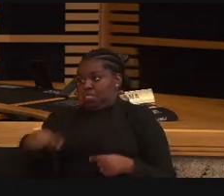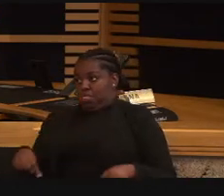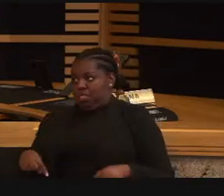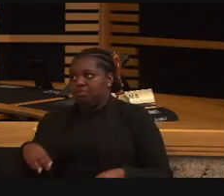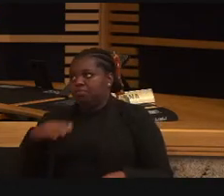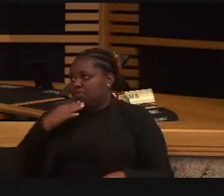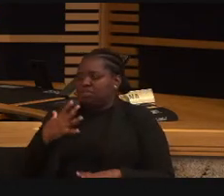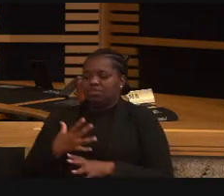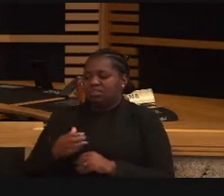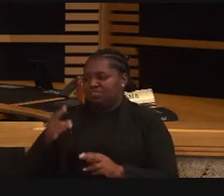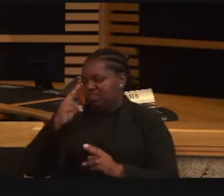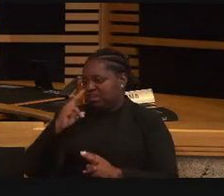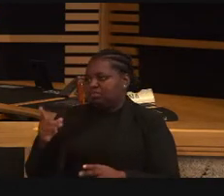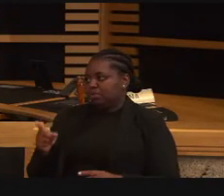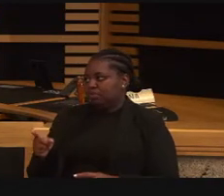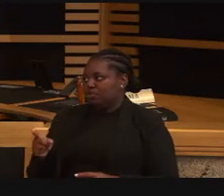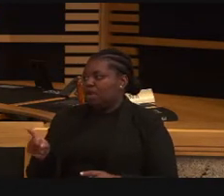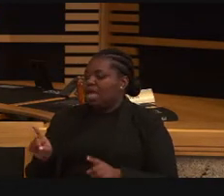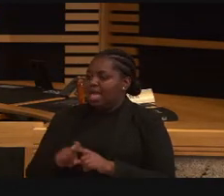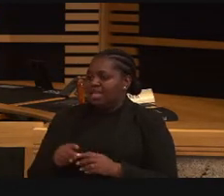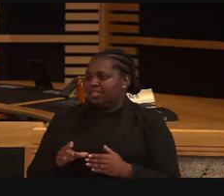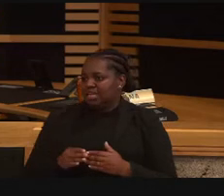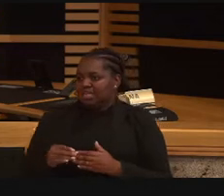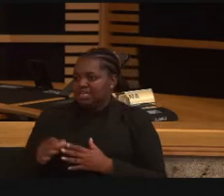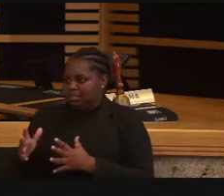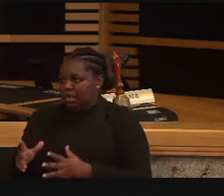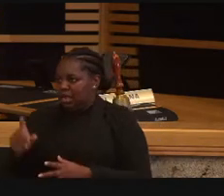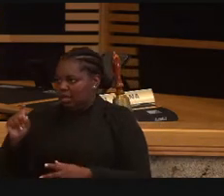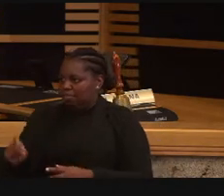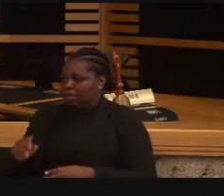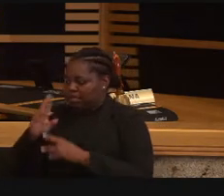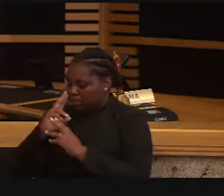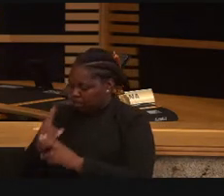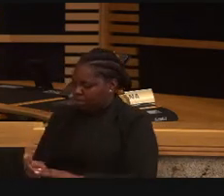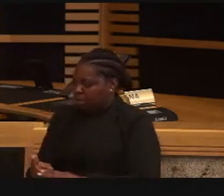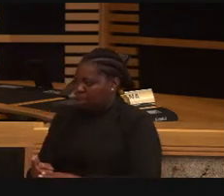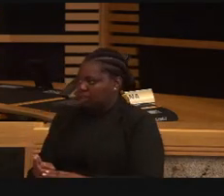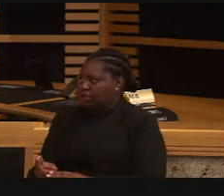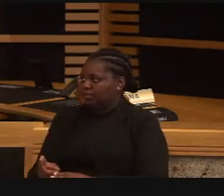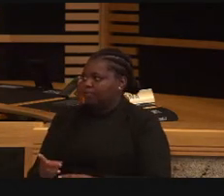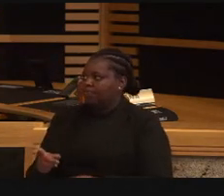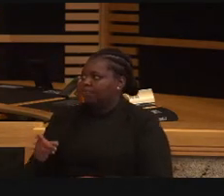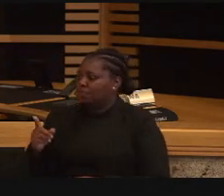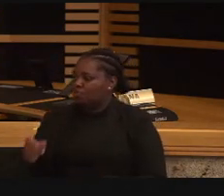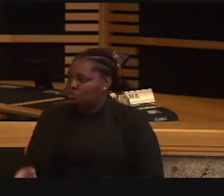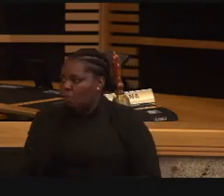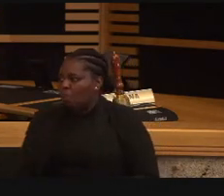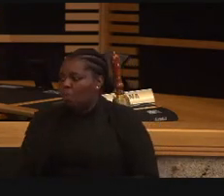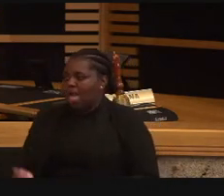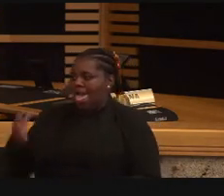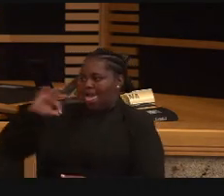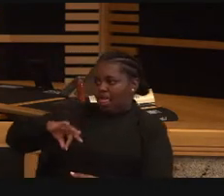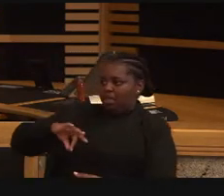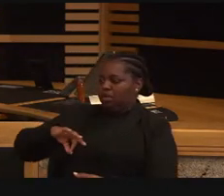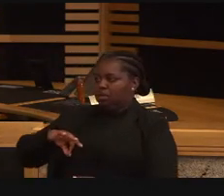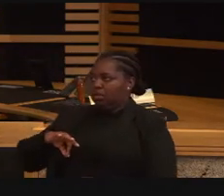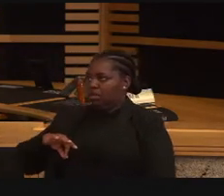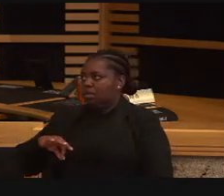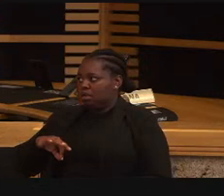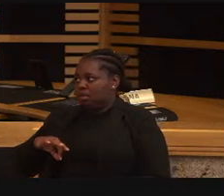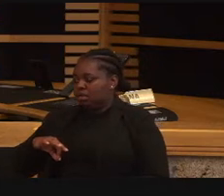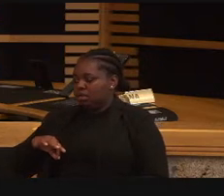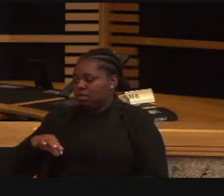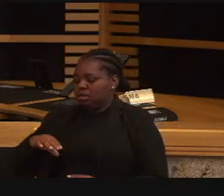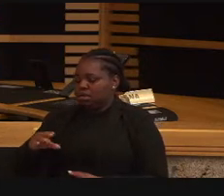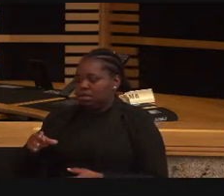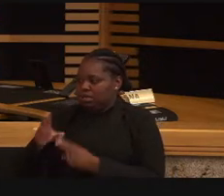never respect you. As a leader, people must respect. You earn respect. You don't gain